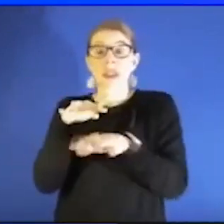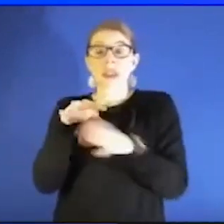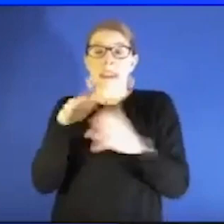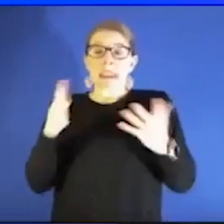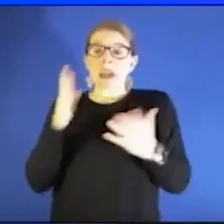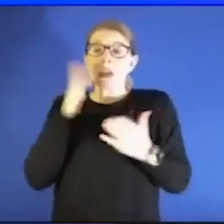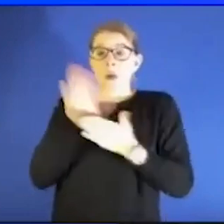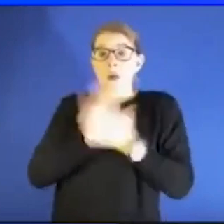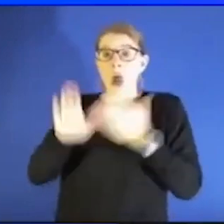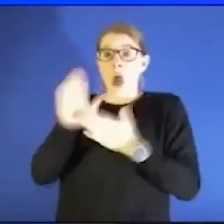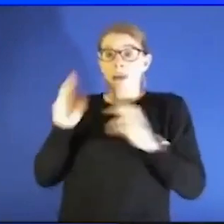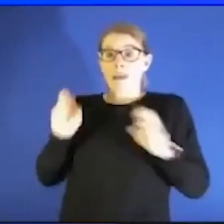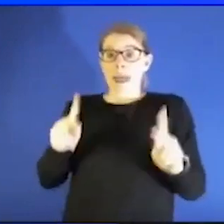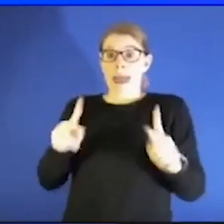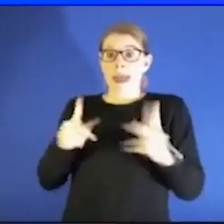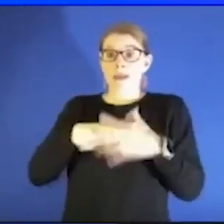into